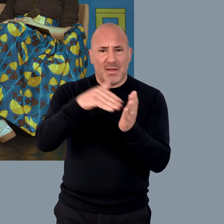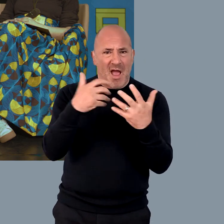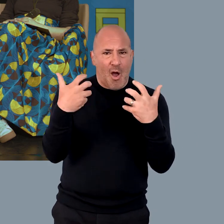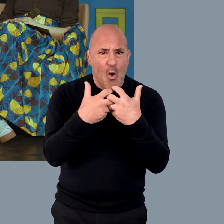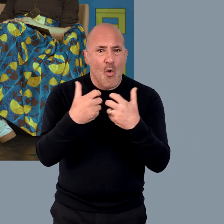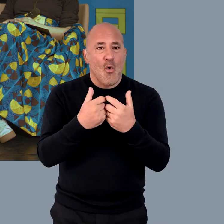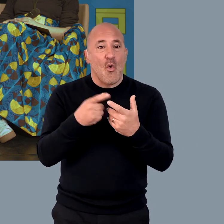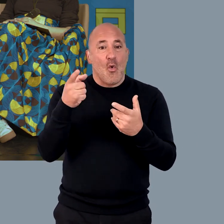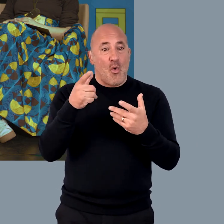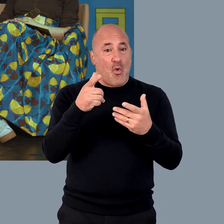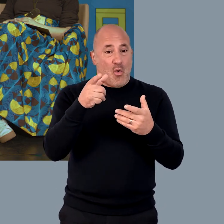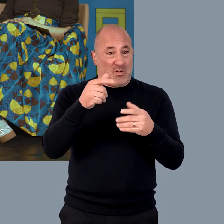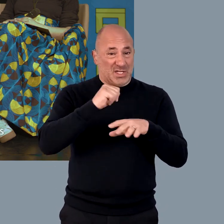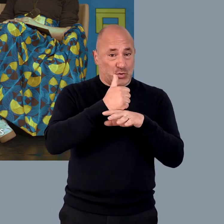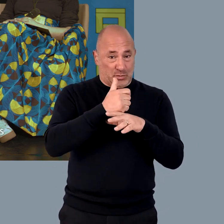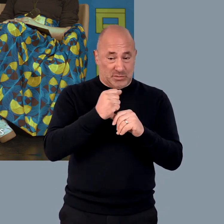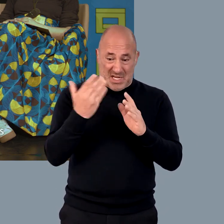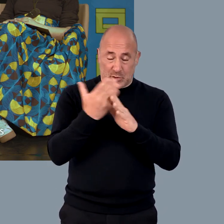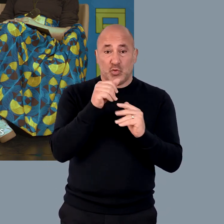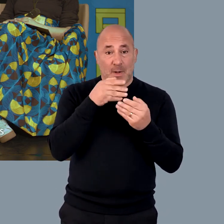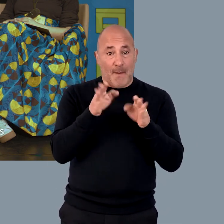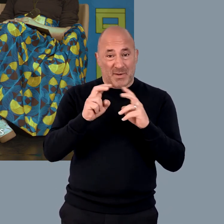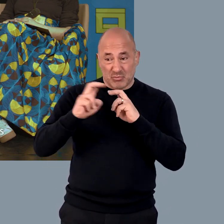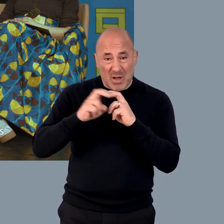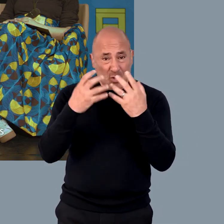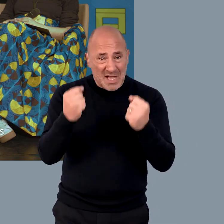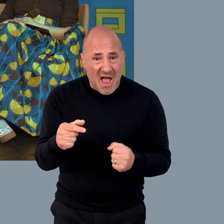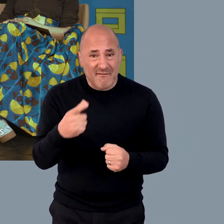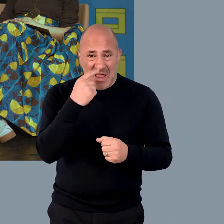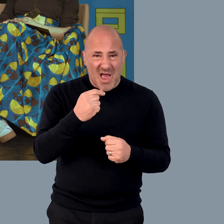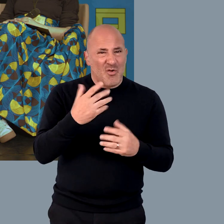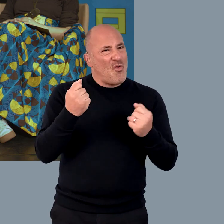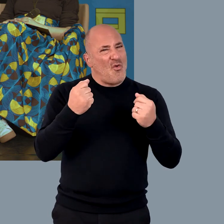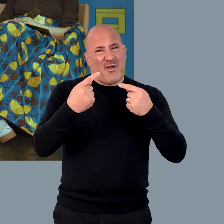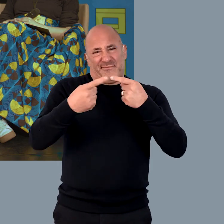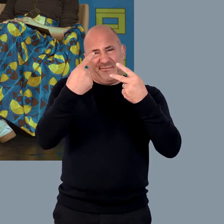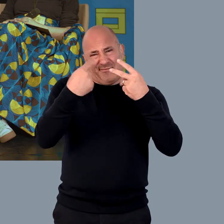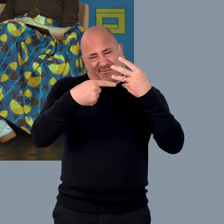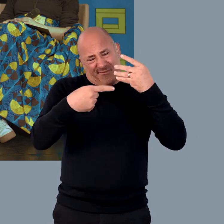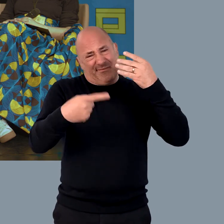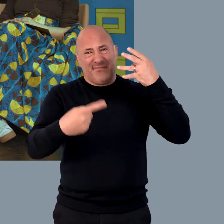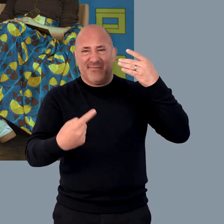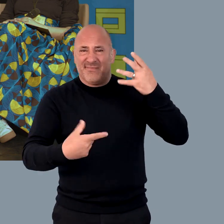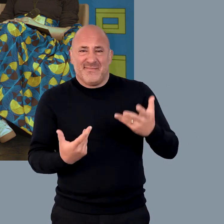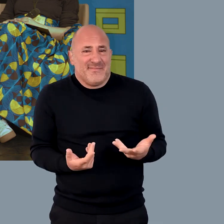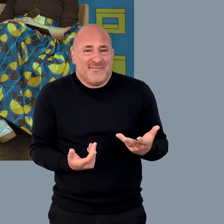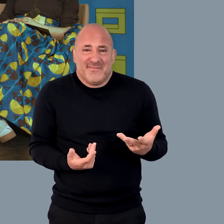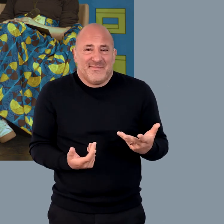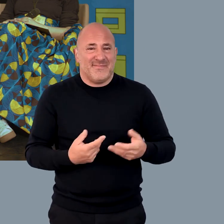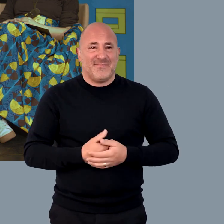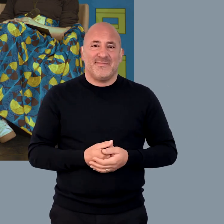accessibility aspects in terms of where your visitors are coming from, how they're getting there. Is it, is your institution accessible by